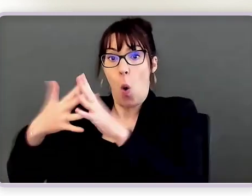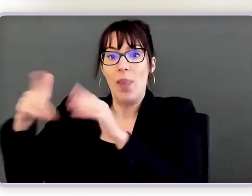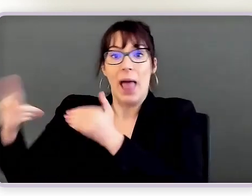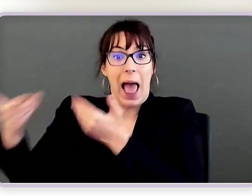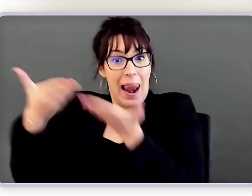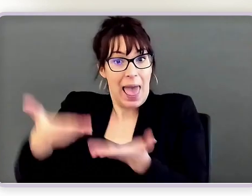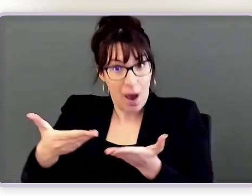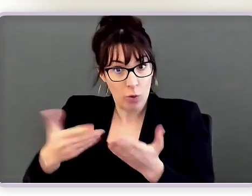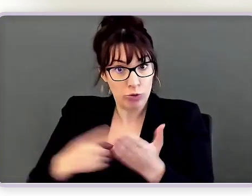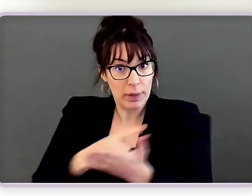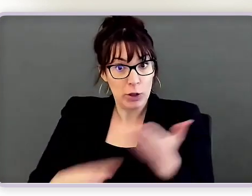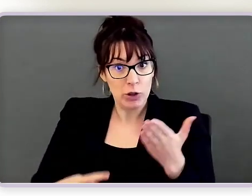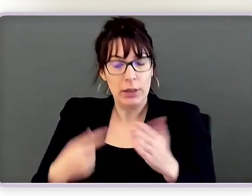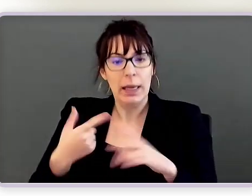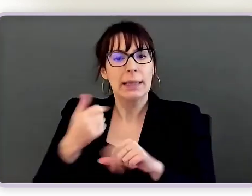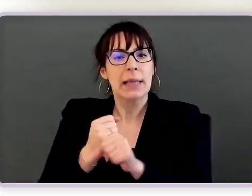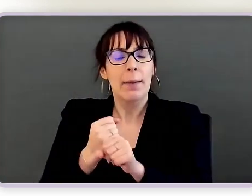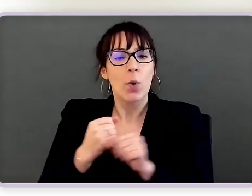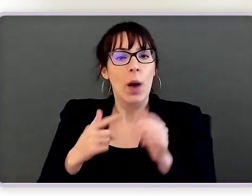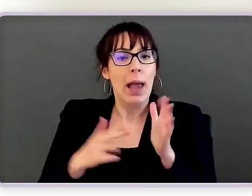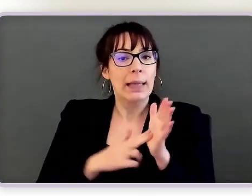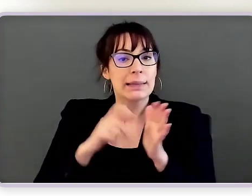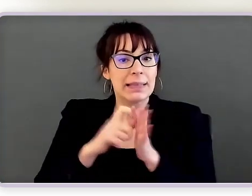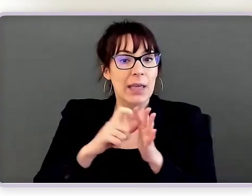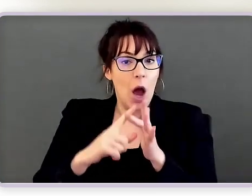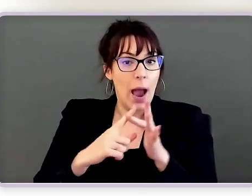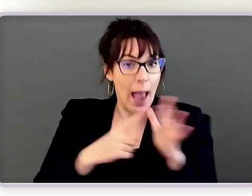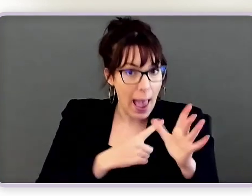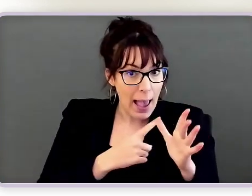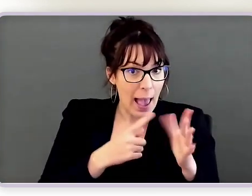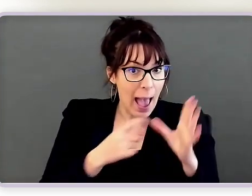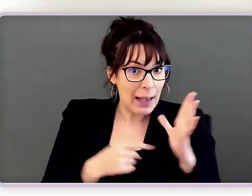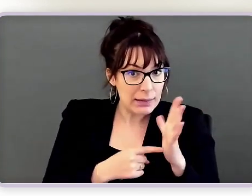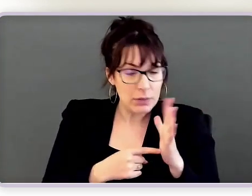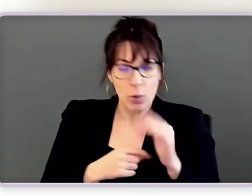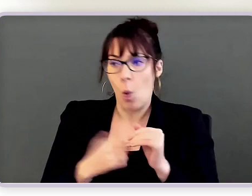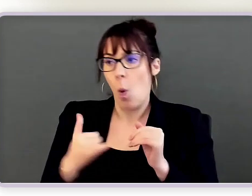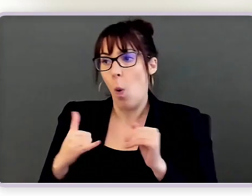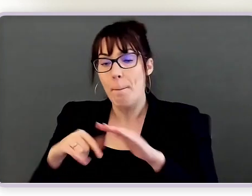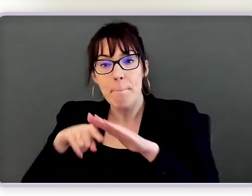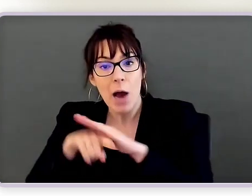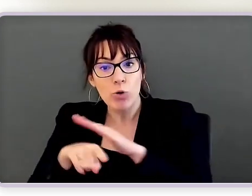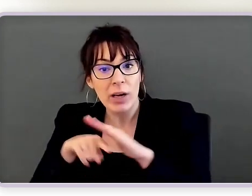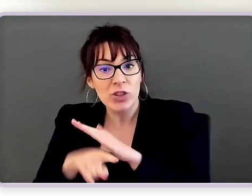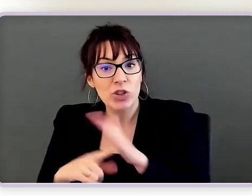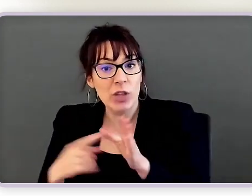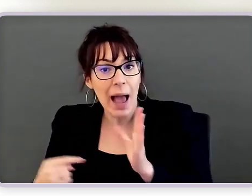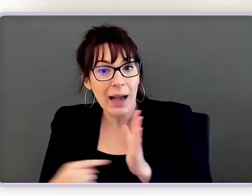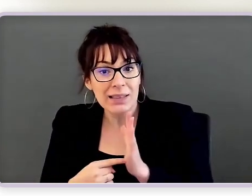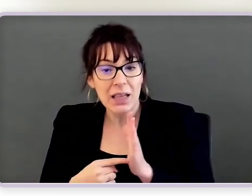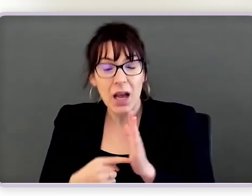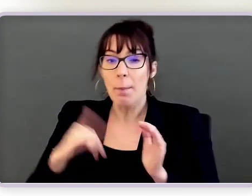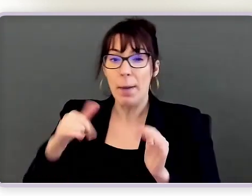Act, Migration Act, you've probably seen a lot of really sad stories in the newspaper when a family from